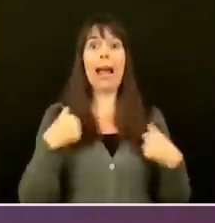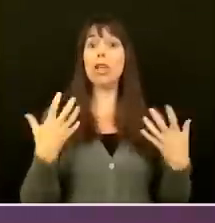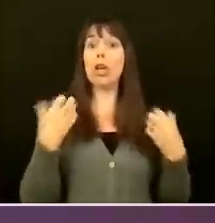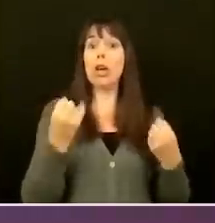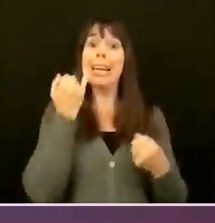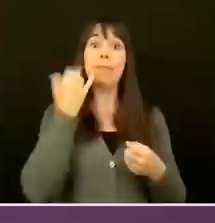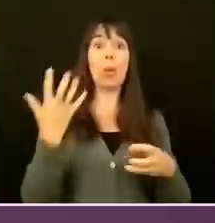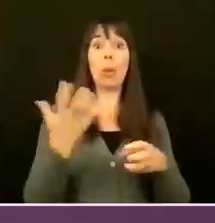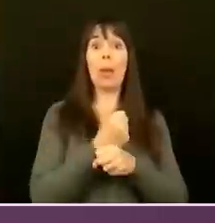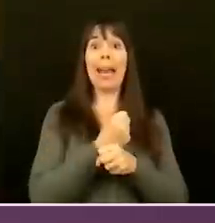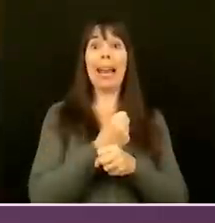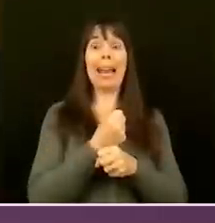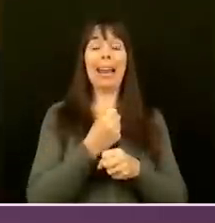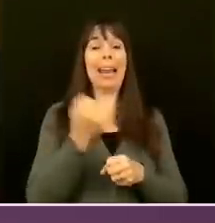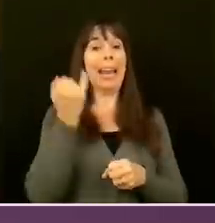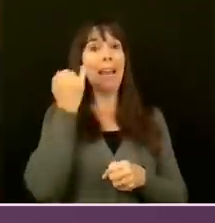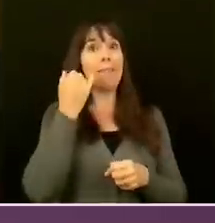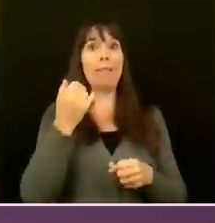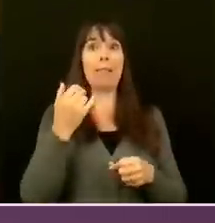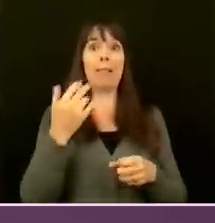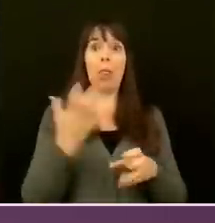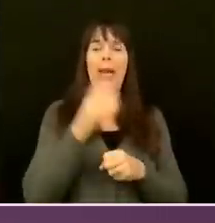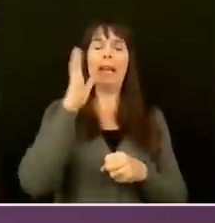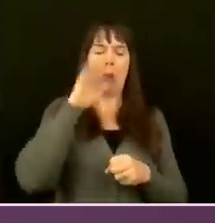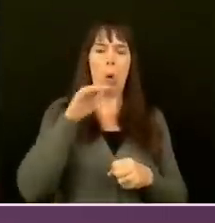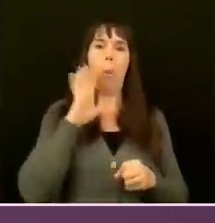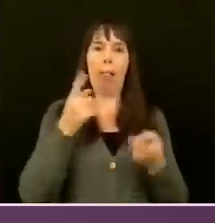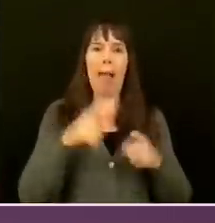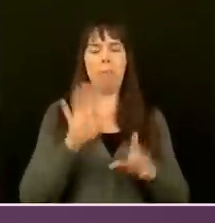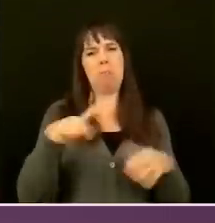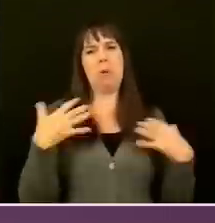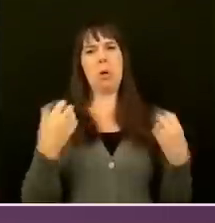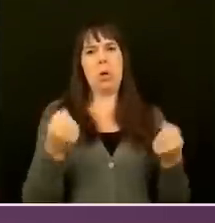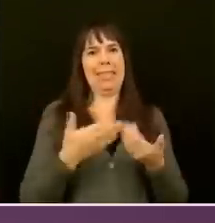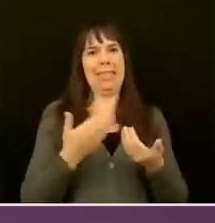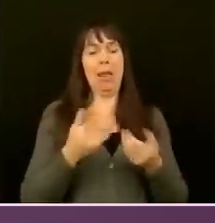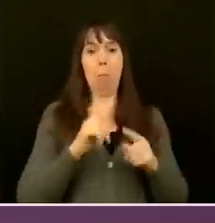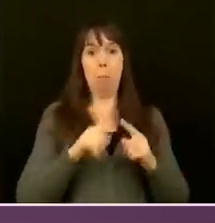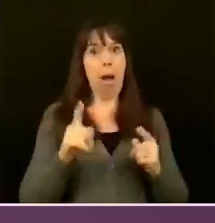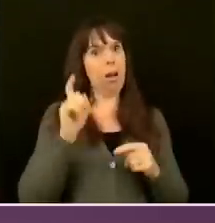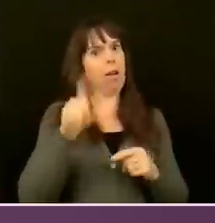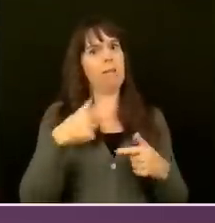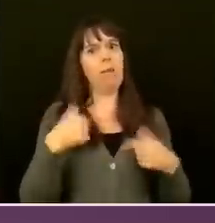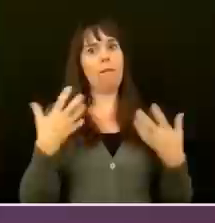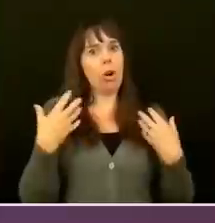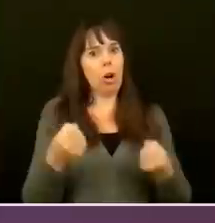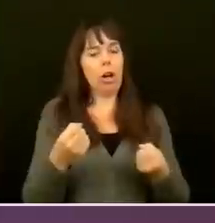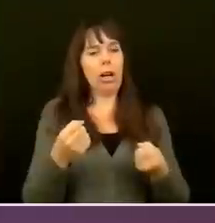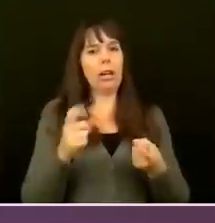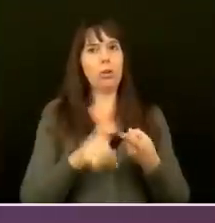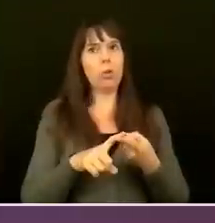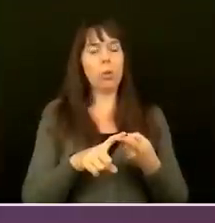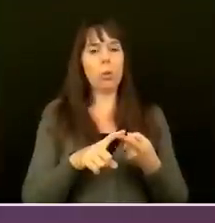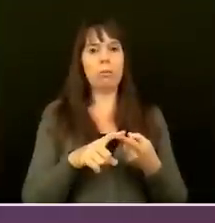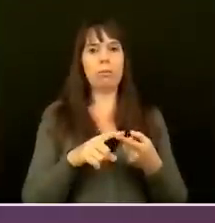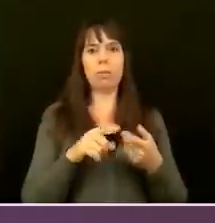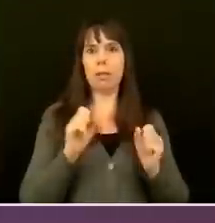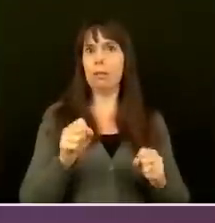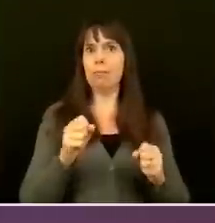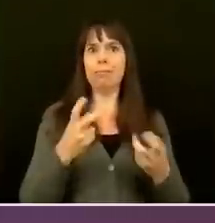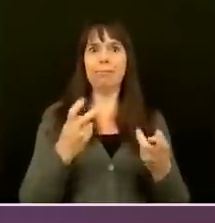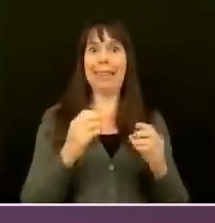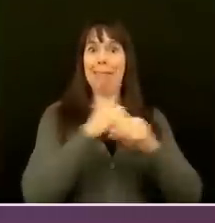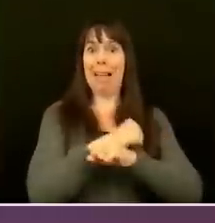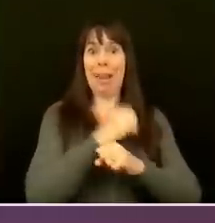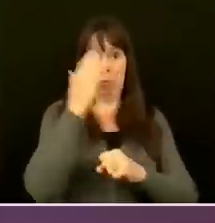winning is the outcome that they know is gonna happen. But it takes courage to be able to get into a fight when you know